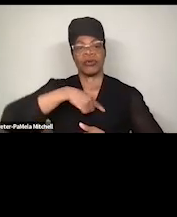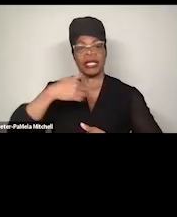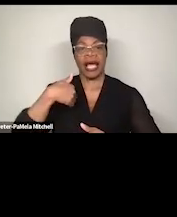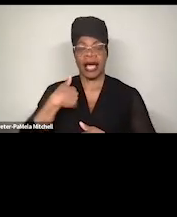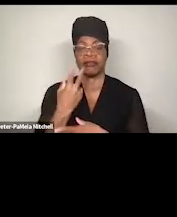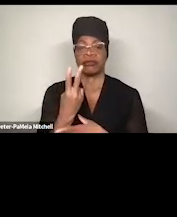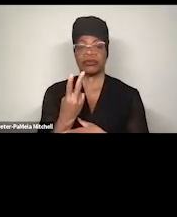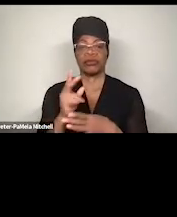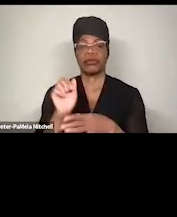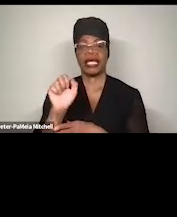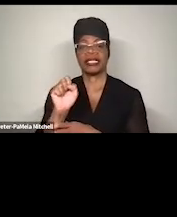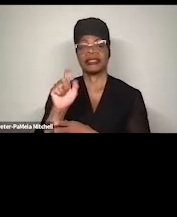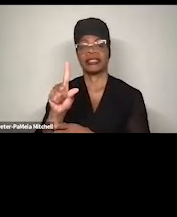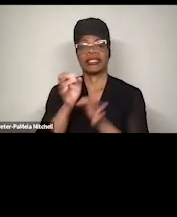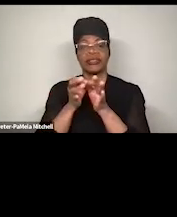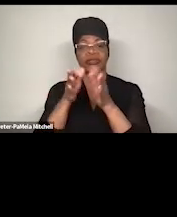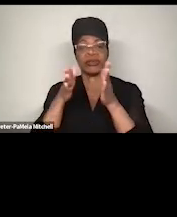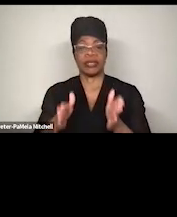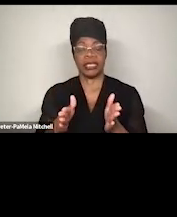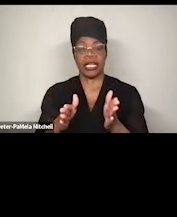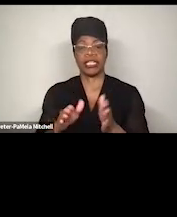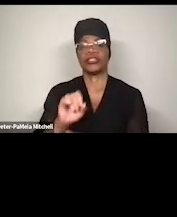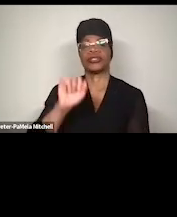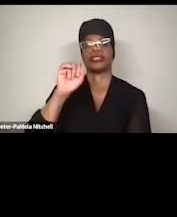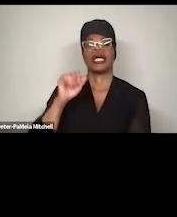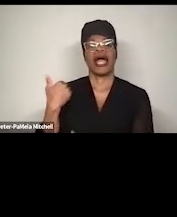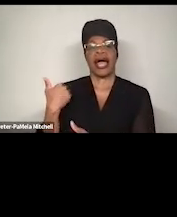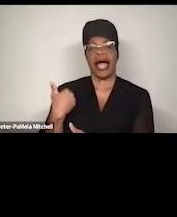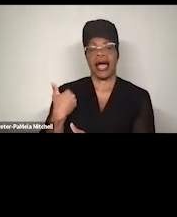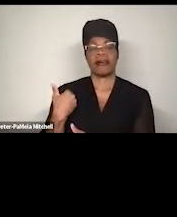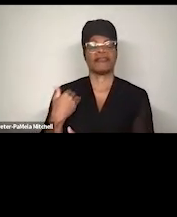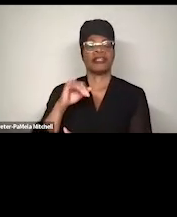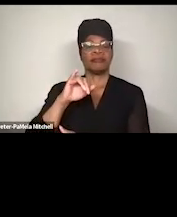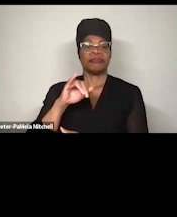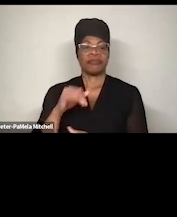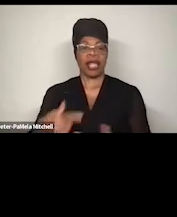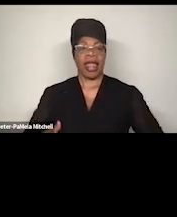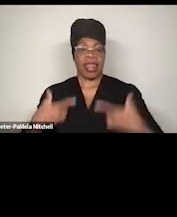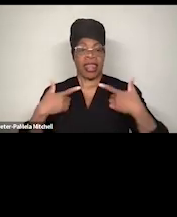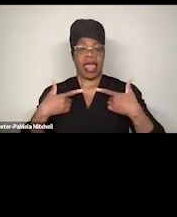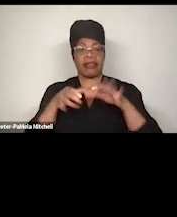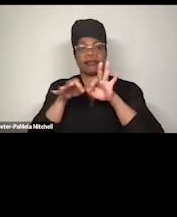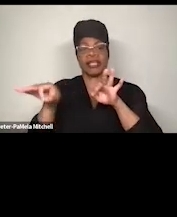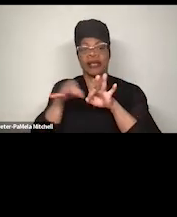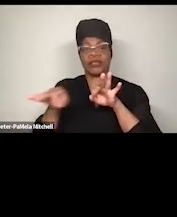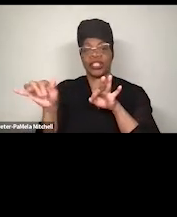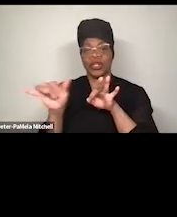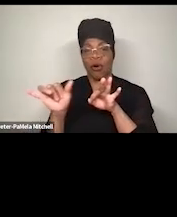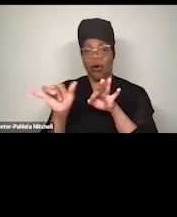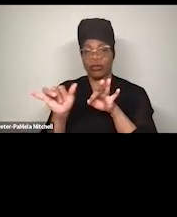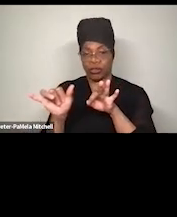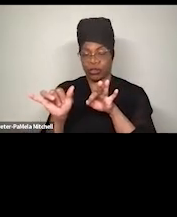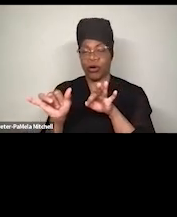joined by 2 American Sign Language interpreters, and we have live captioning by a human captioner. So